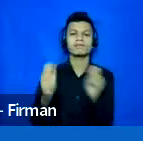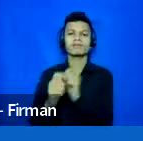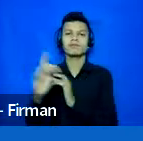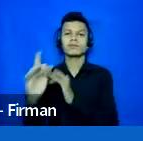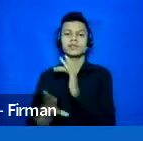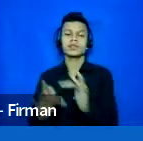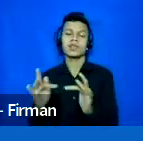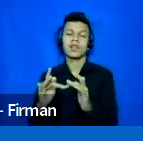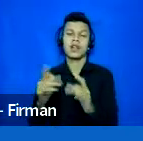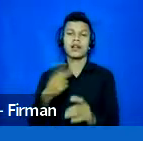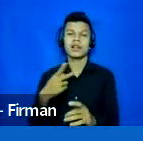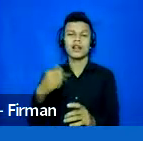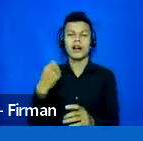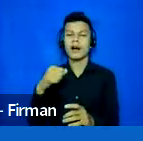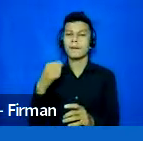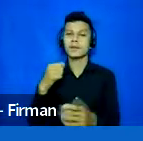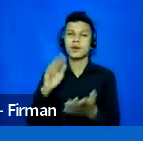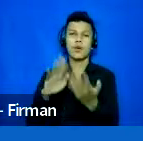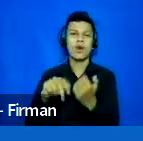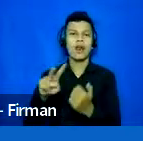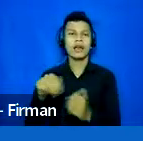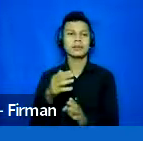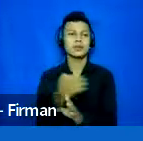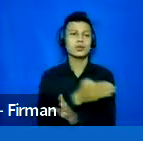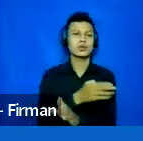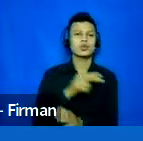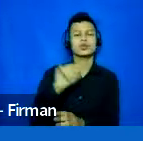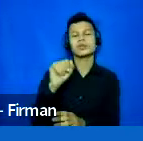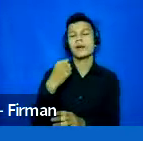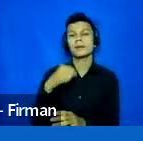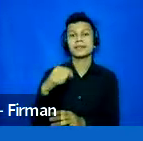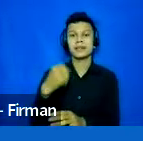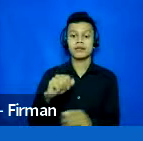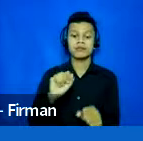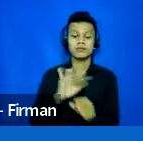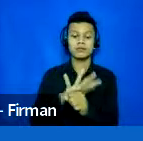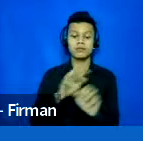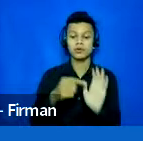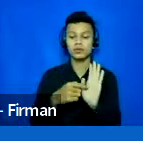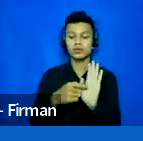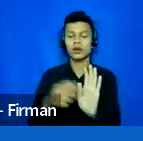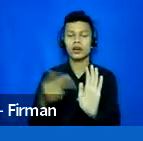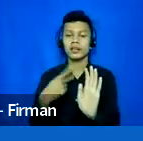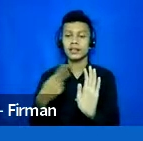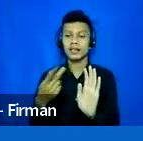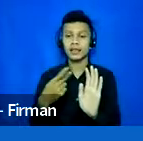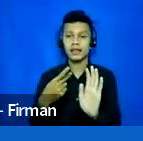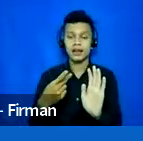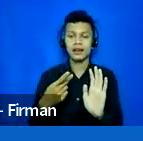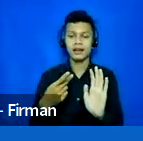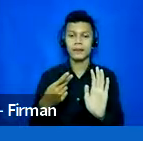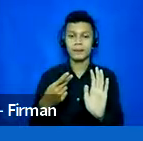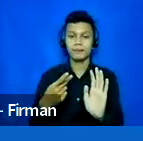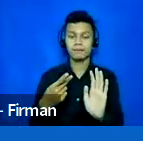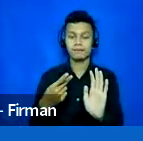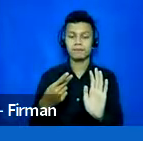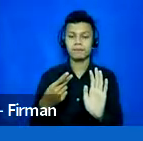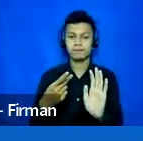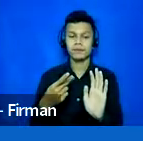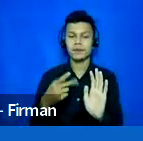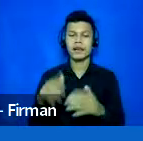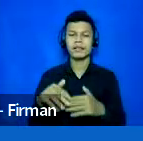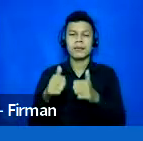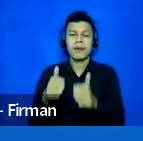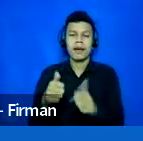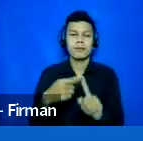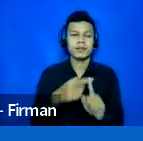However, the pandemic really showcased the best and also the worst in the technology. And because